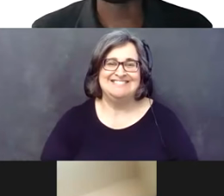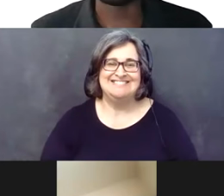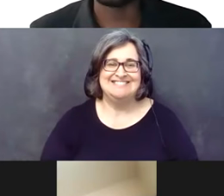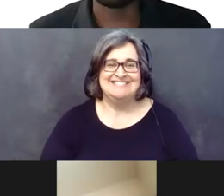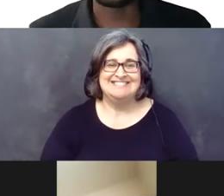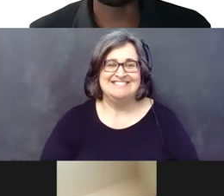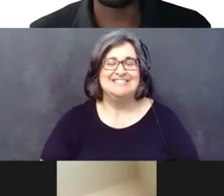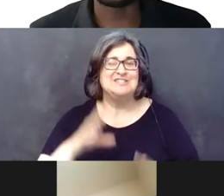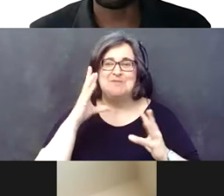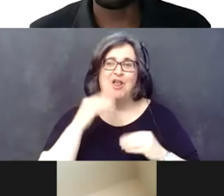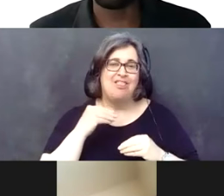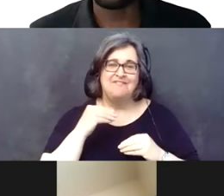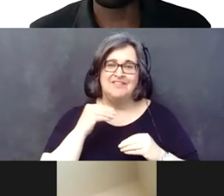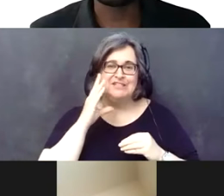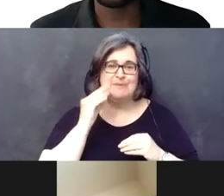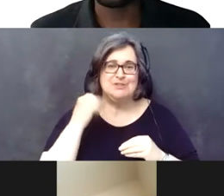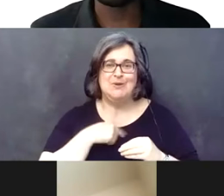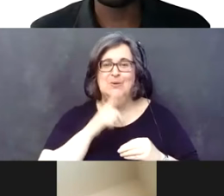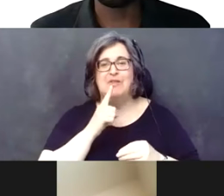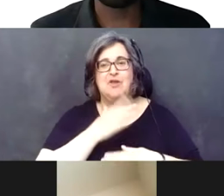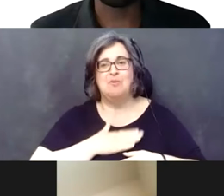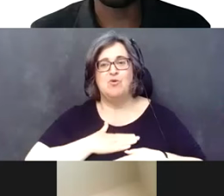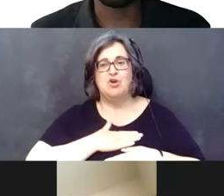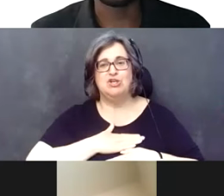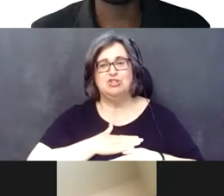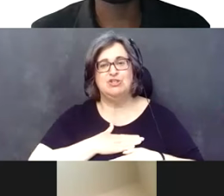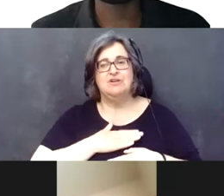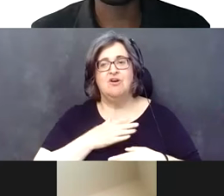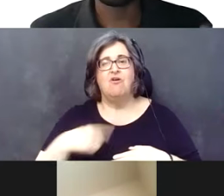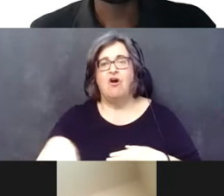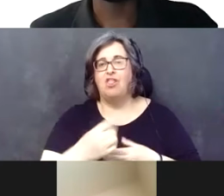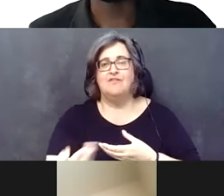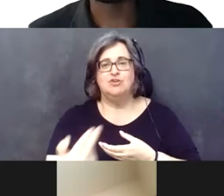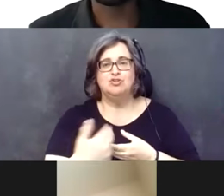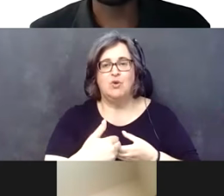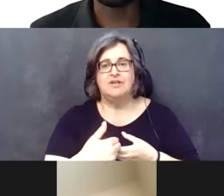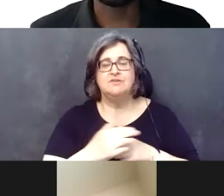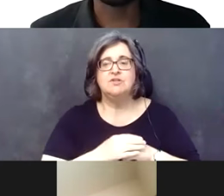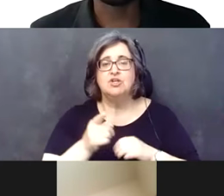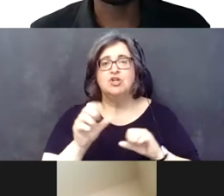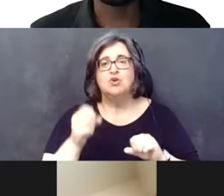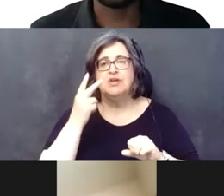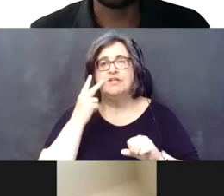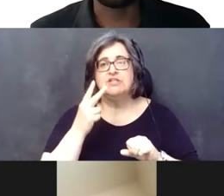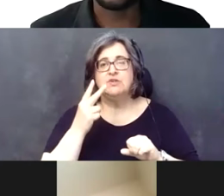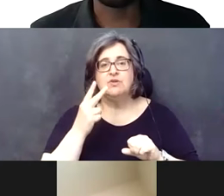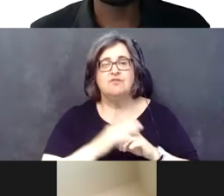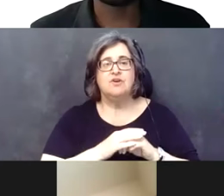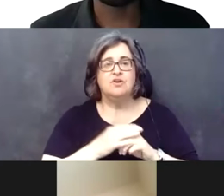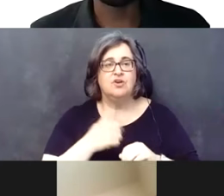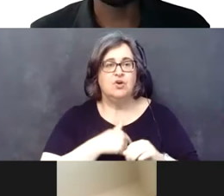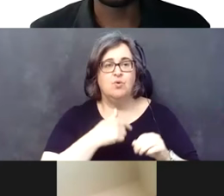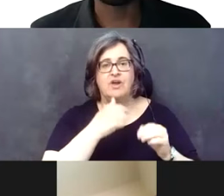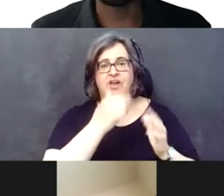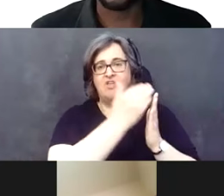This has been a lovely experience, and we really appreciate having you all with us. As you can see on your screen that we have listed